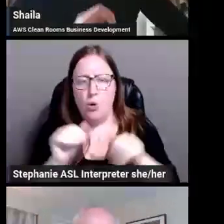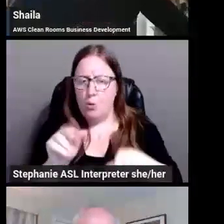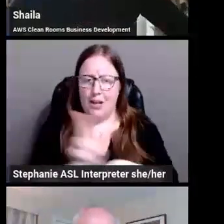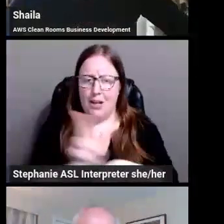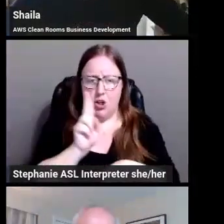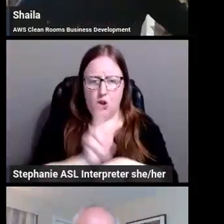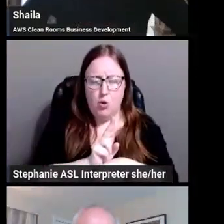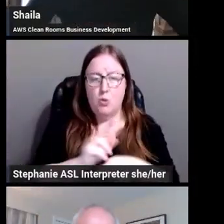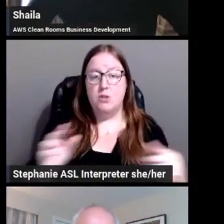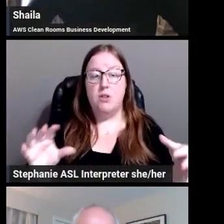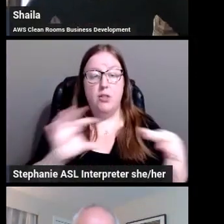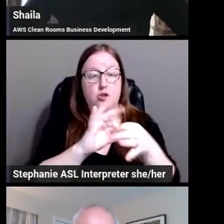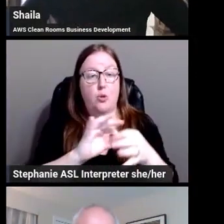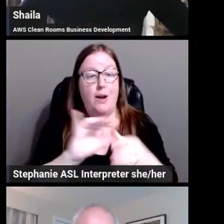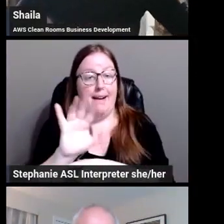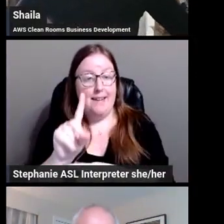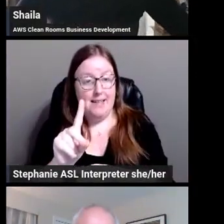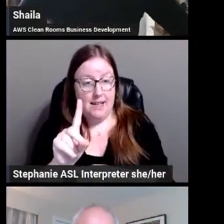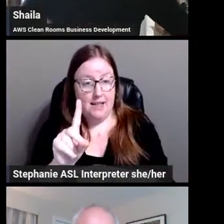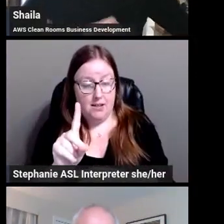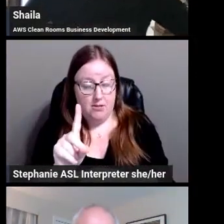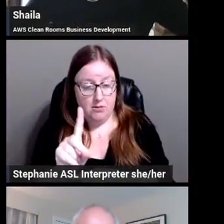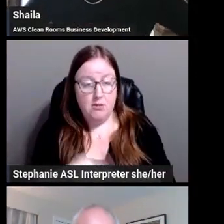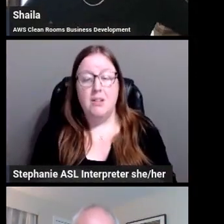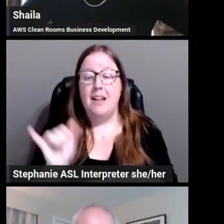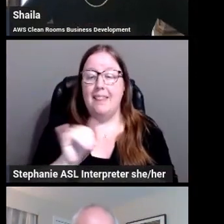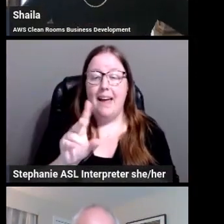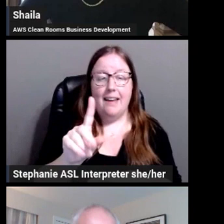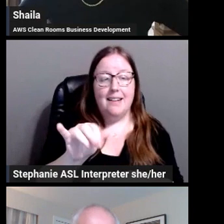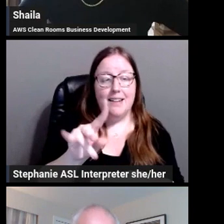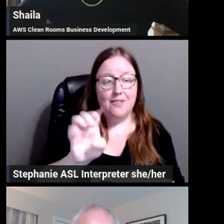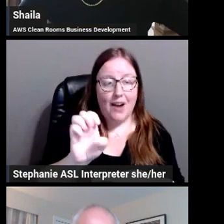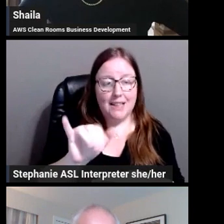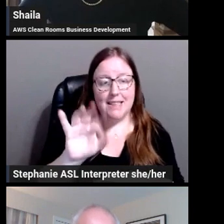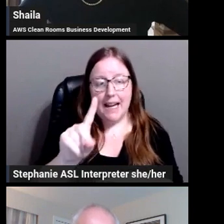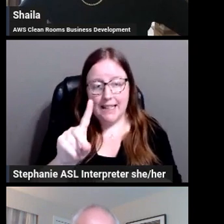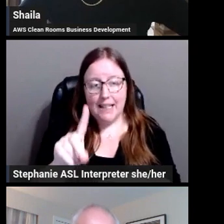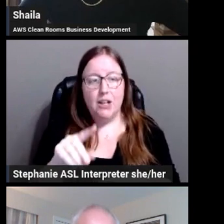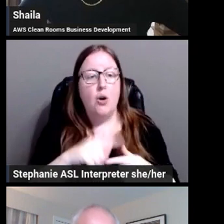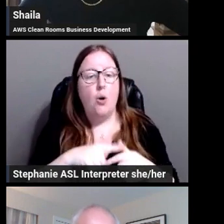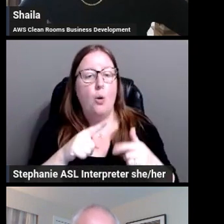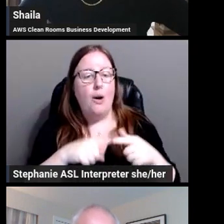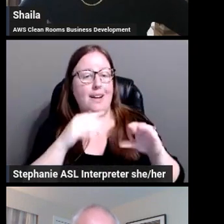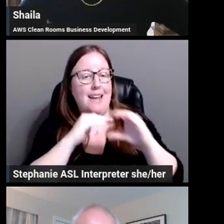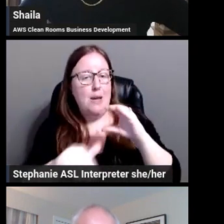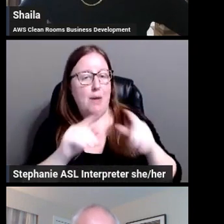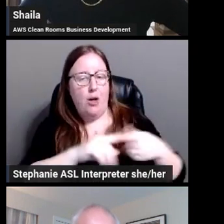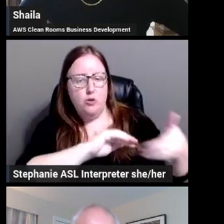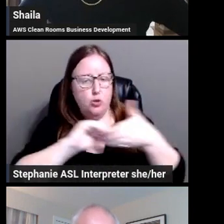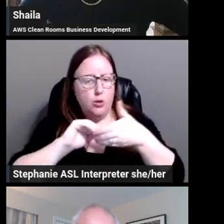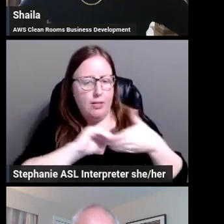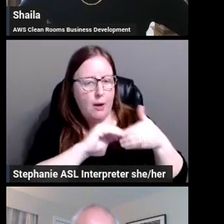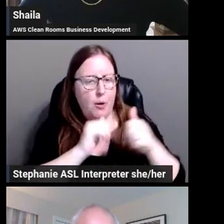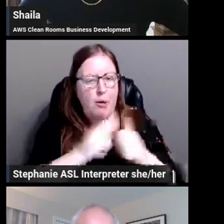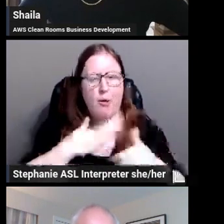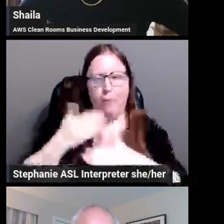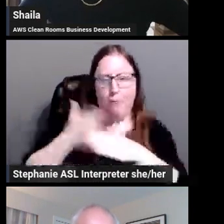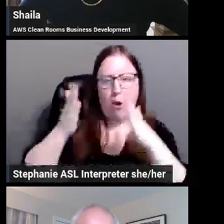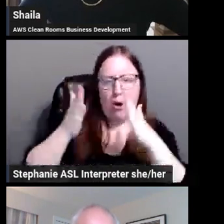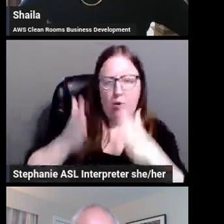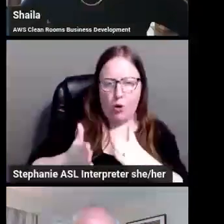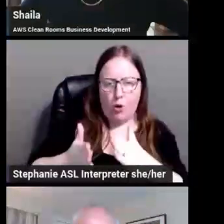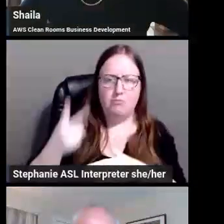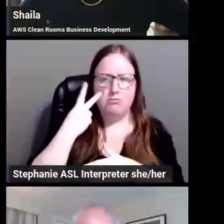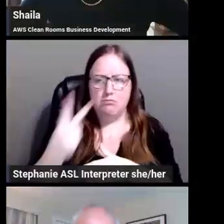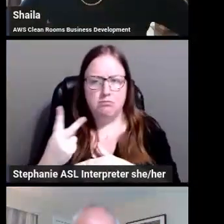these join IDs, these join keys like a device ID or a hash email to collaborate with my partner and identify who